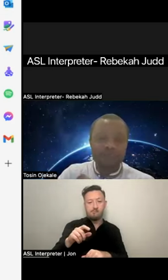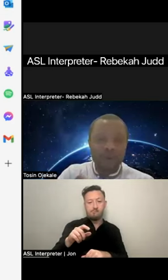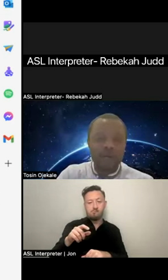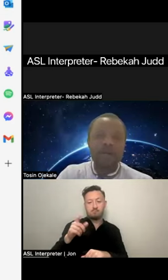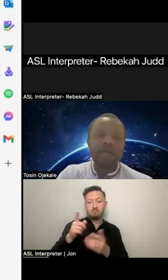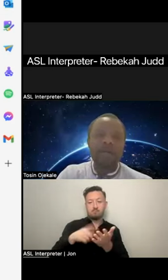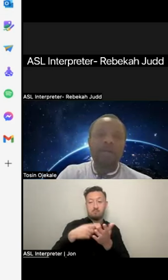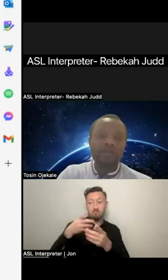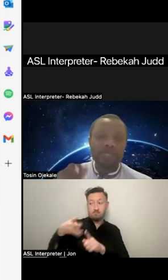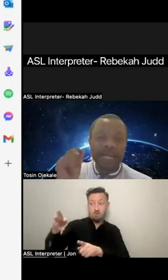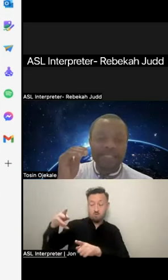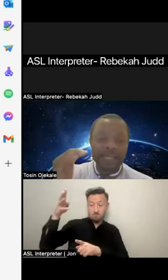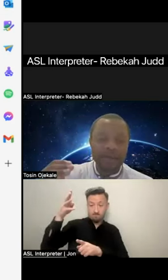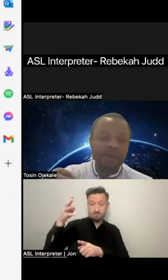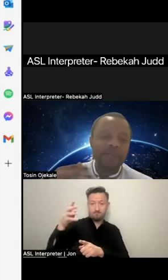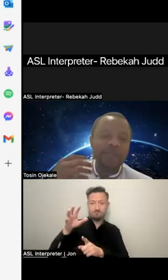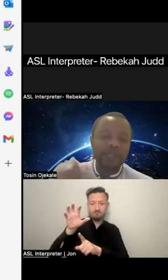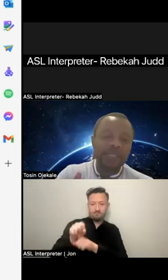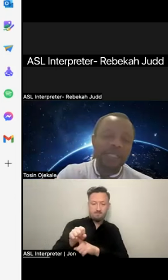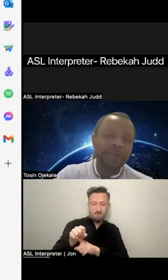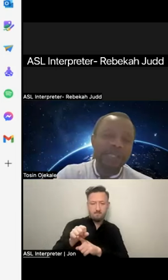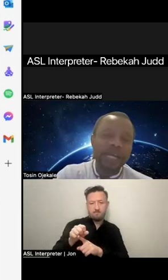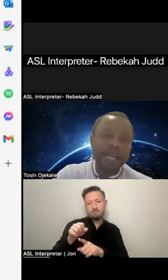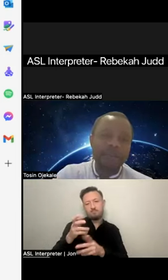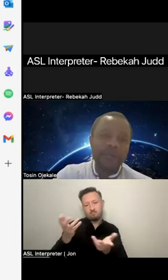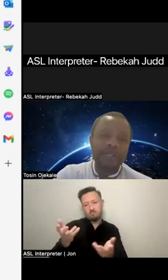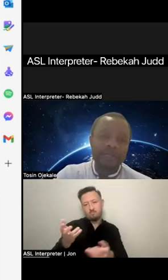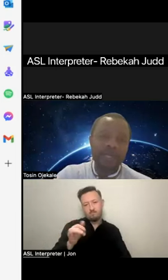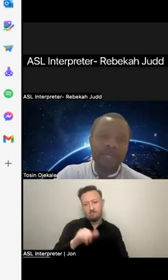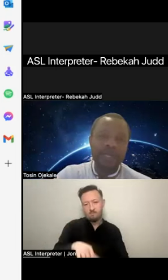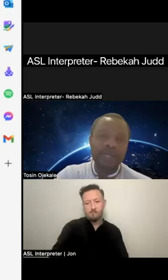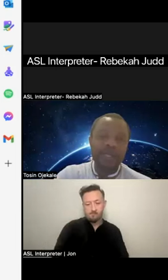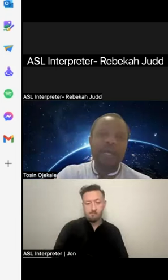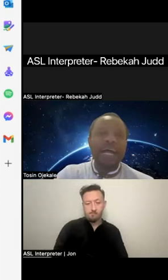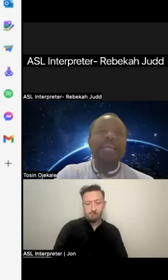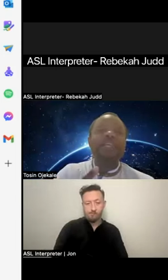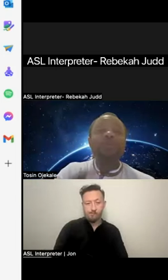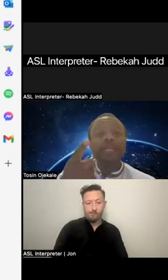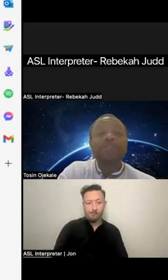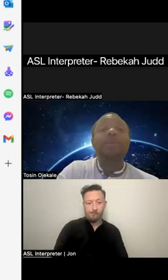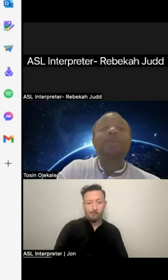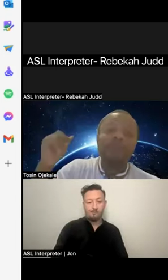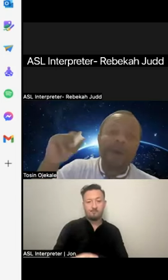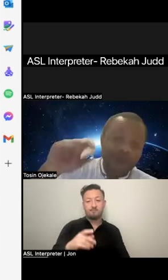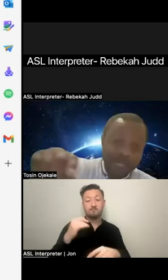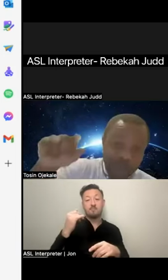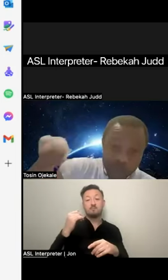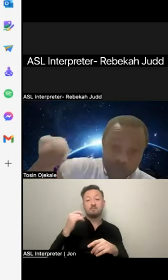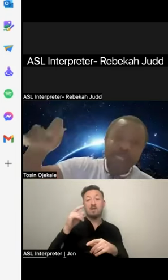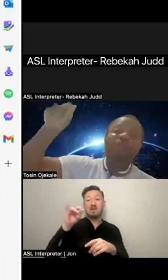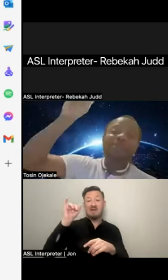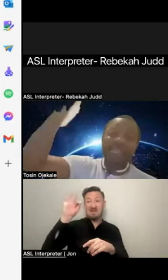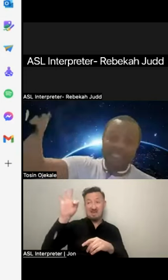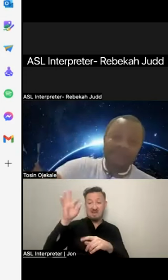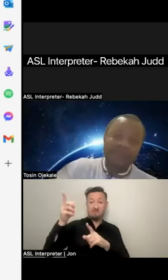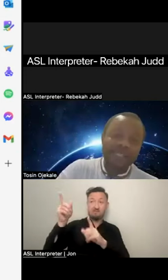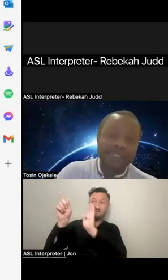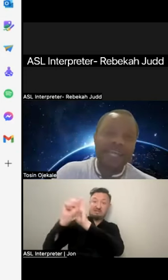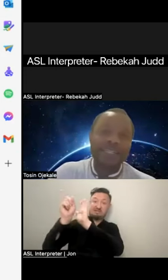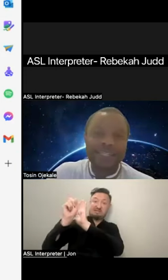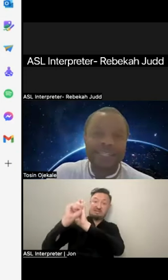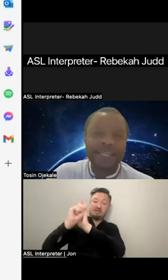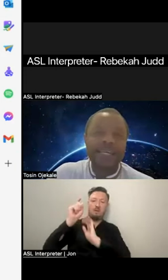there's smoke to a certain level, the alarm rings immediately. And then you will need somebody to manually go there to